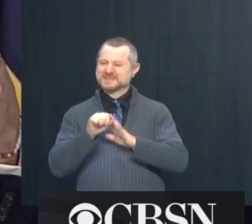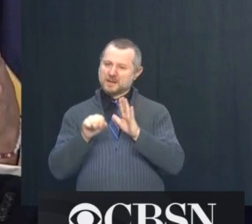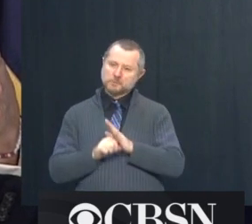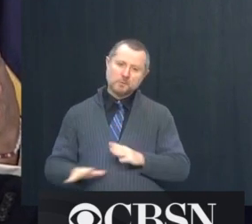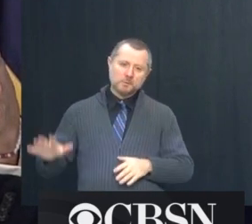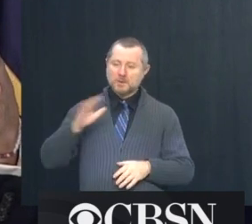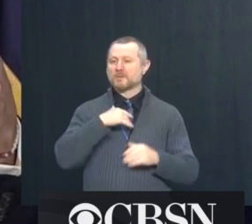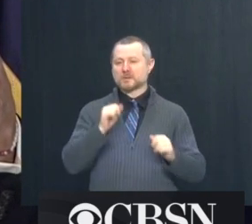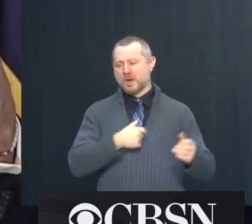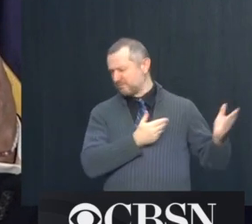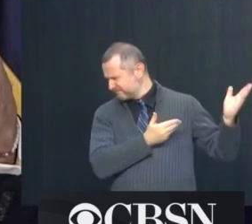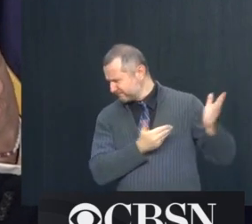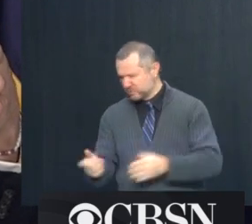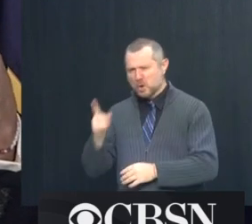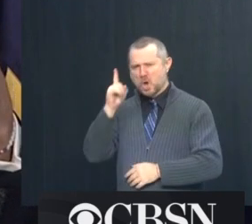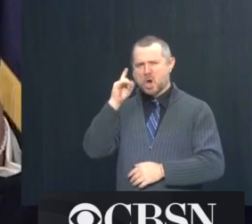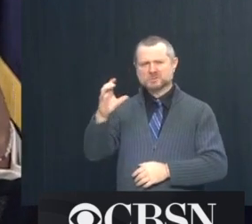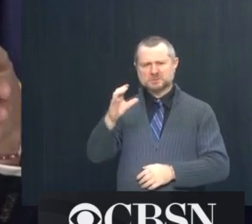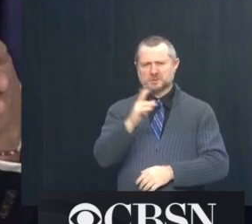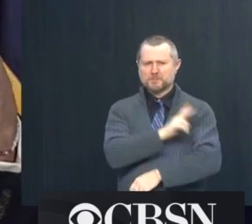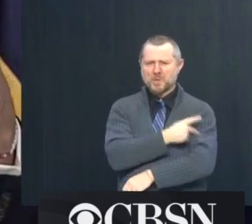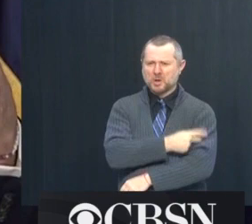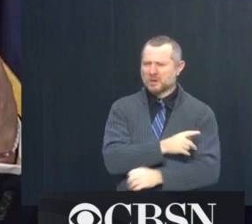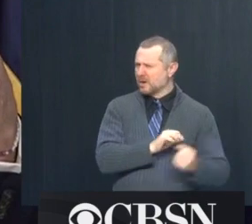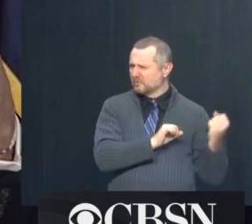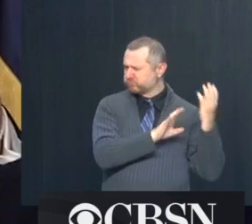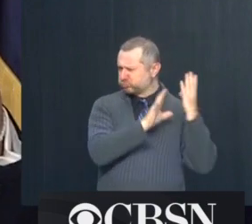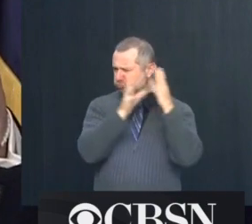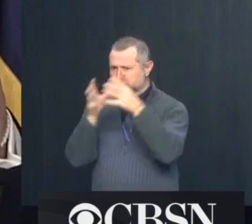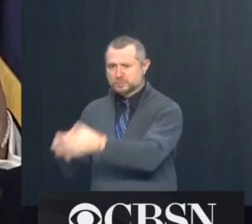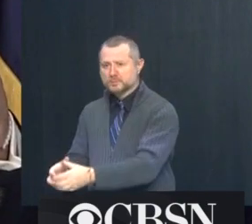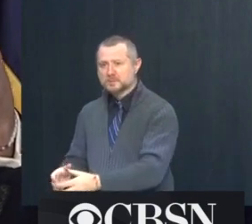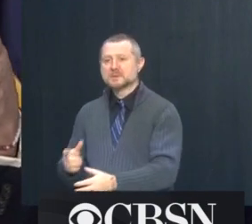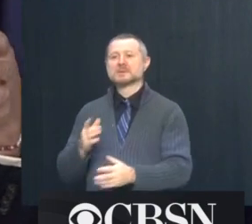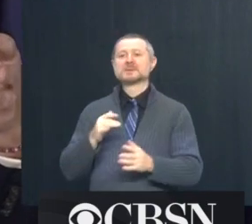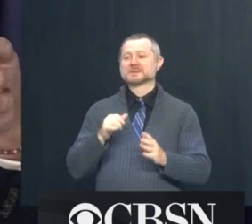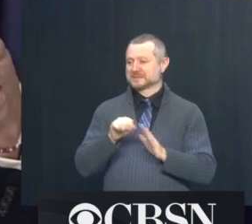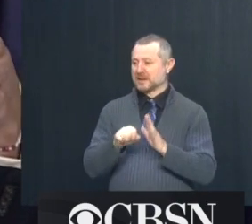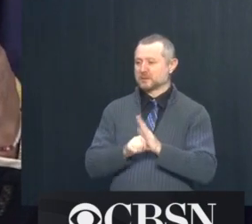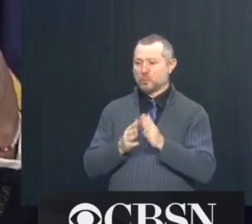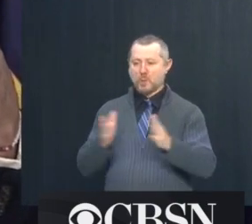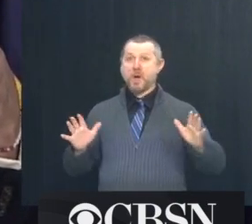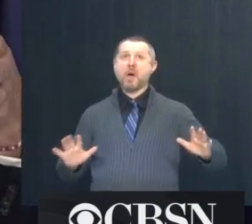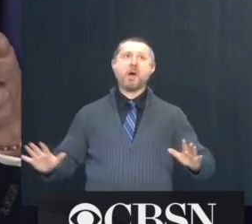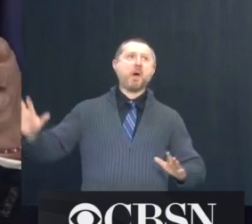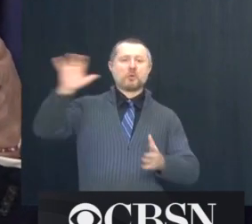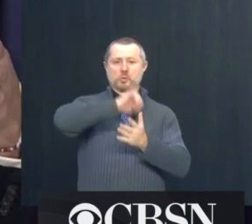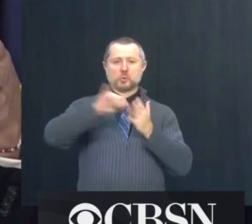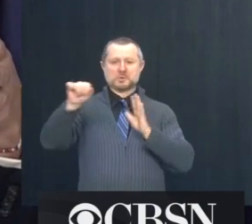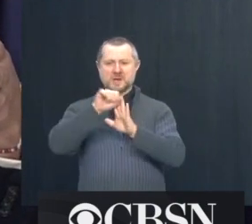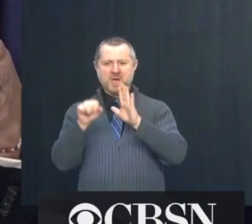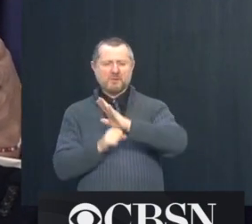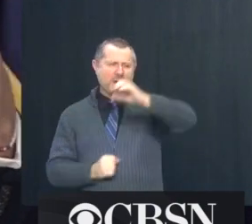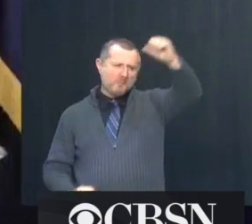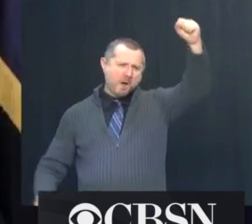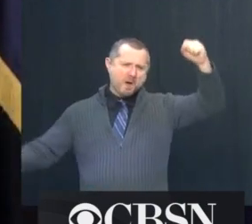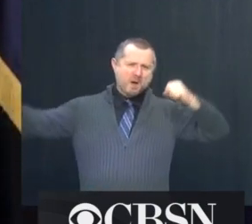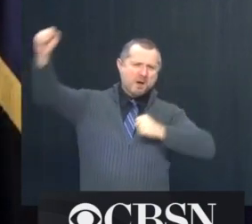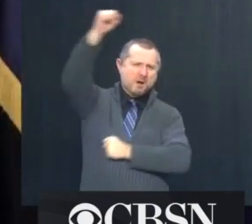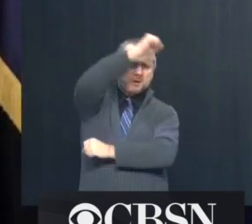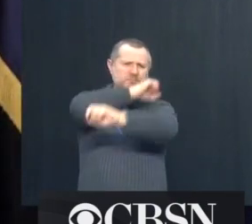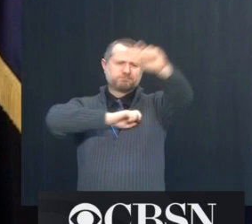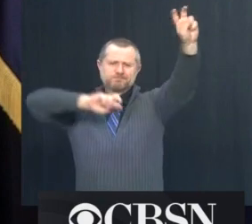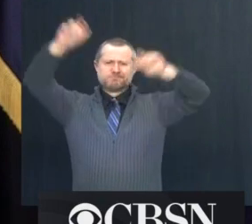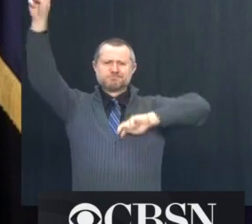Buffalo. That's statewide surge and flex, where you shift among systems, which was